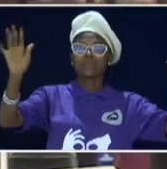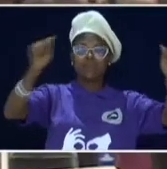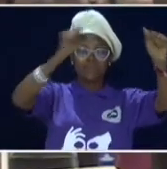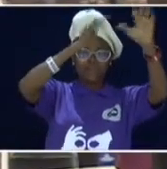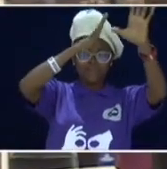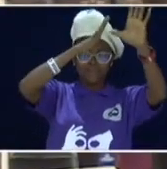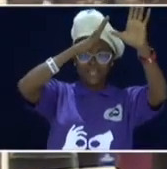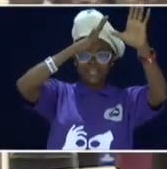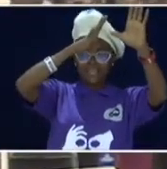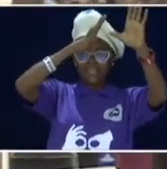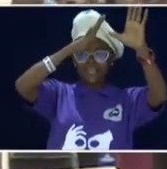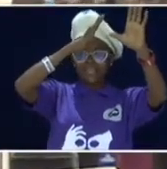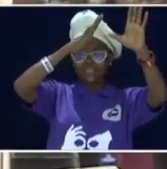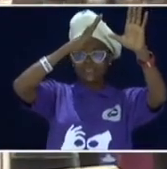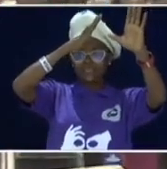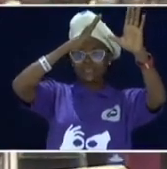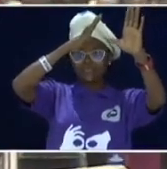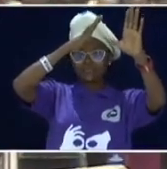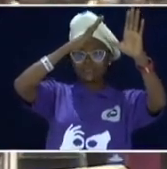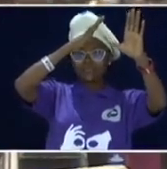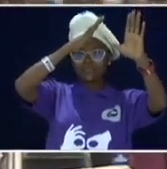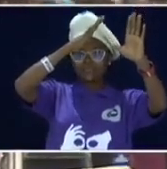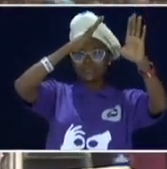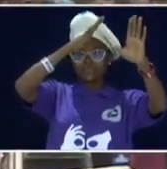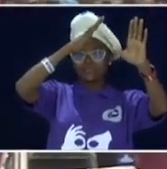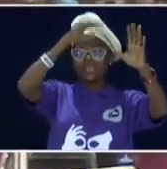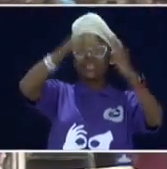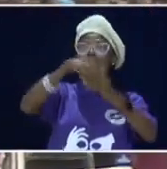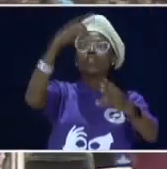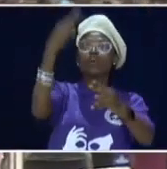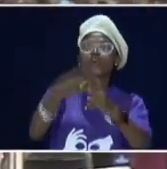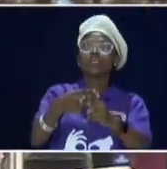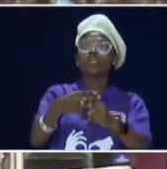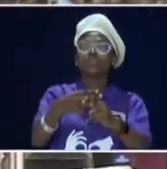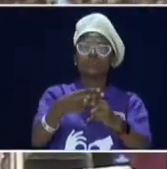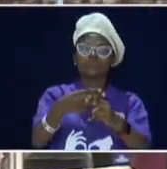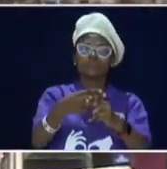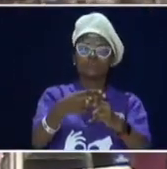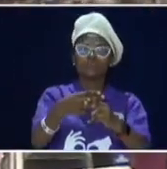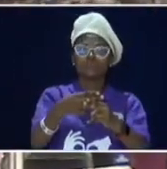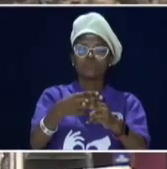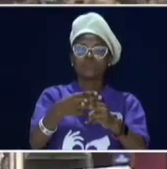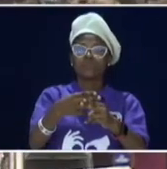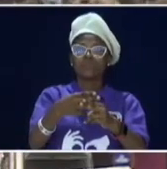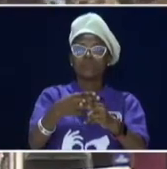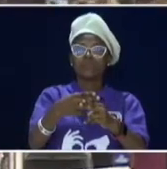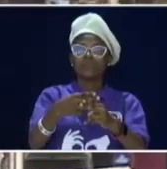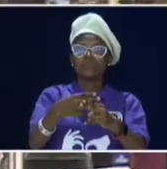Father, Baba, in your name, ni oruko re,